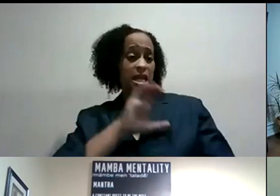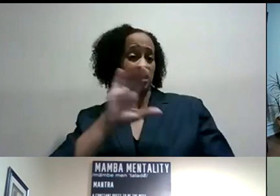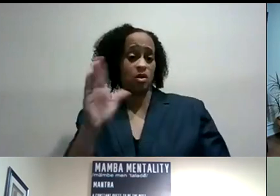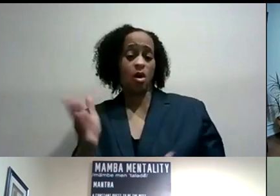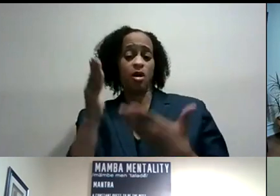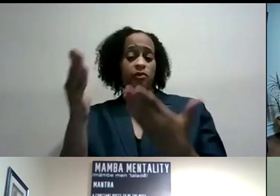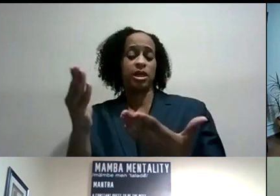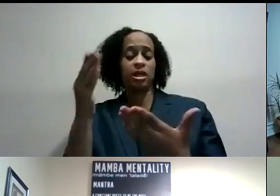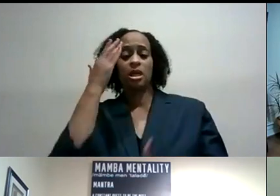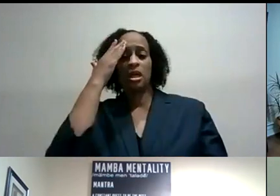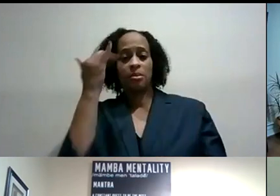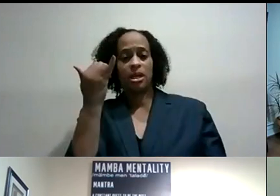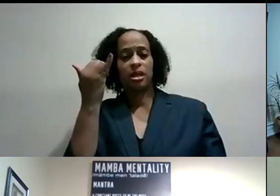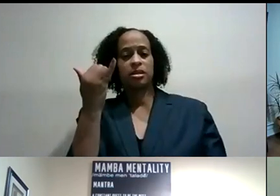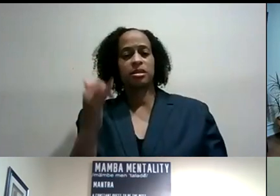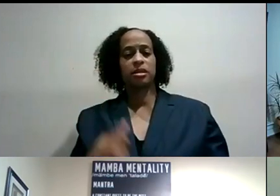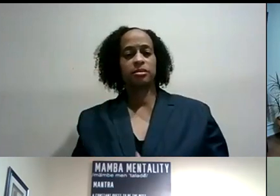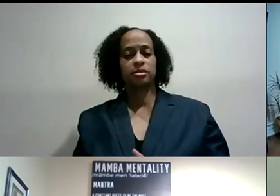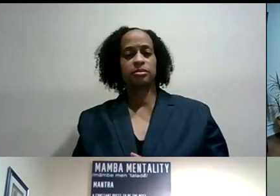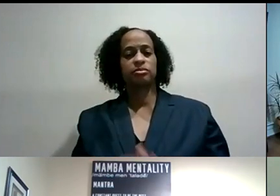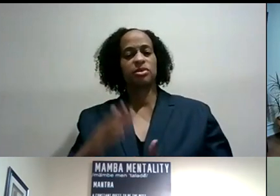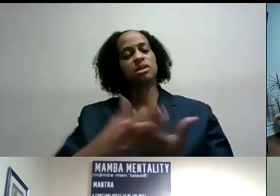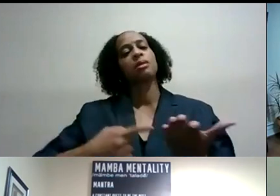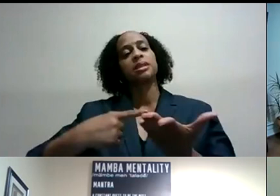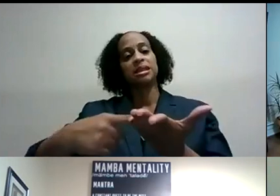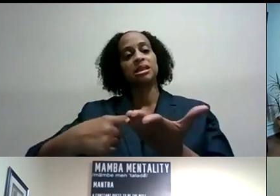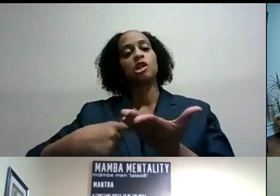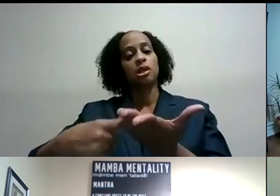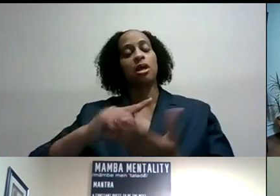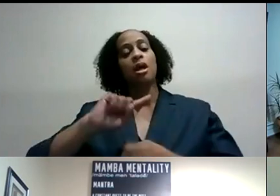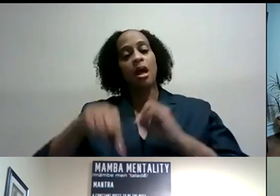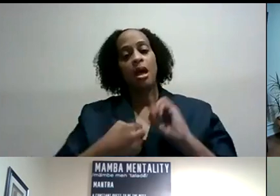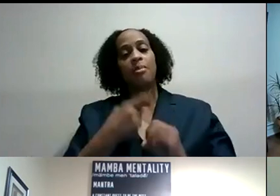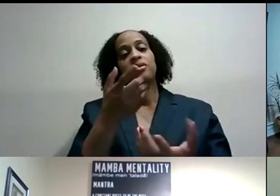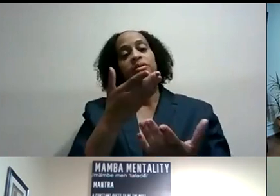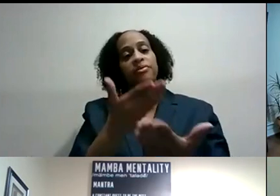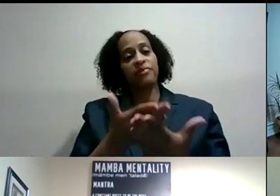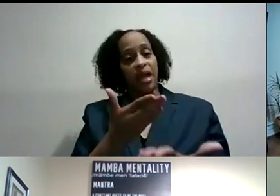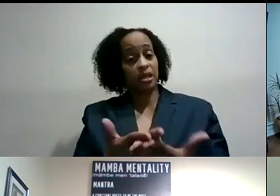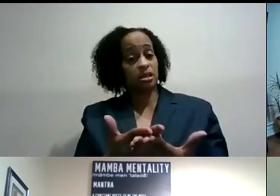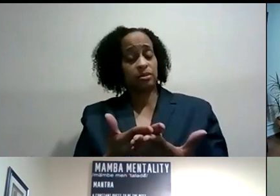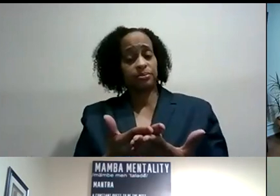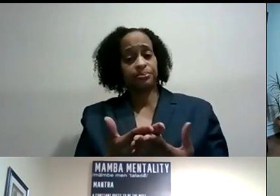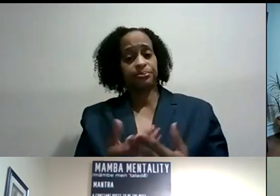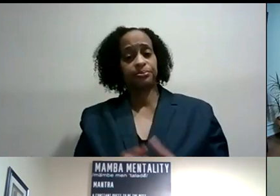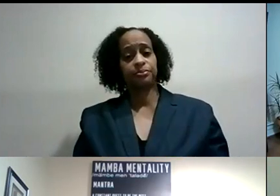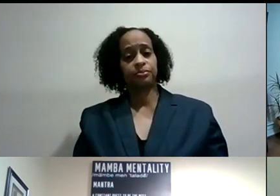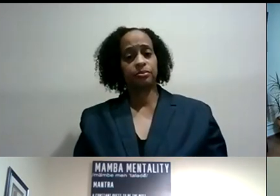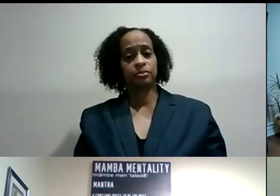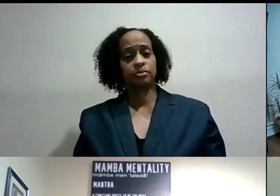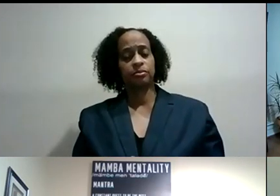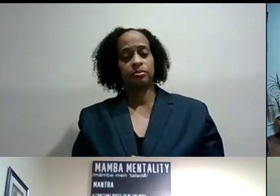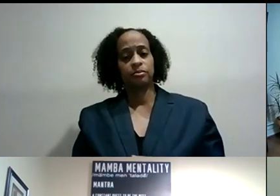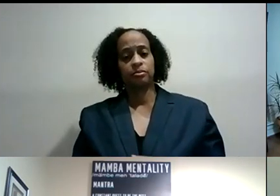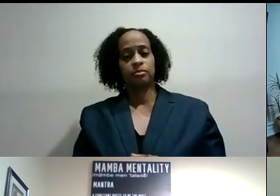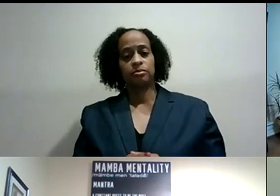because there's some discussion about the fact that